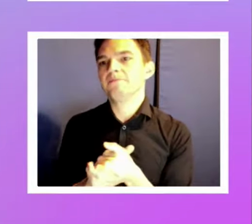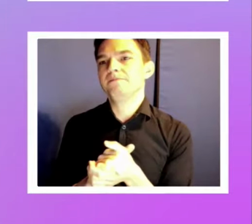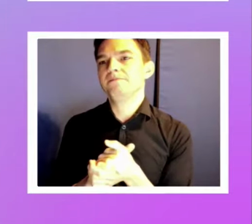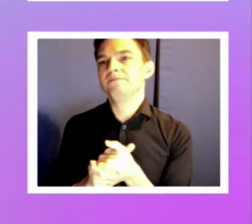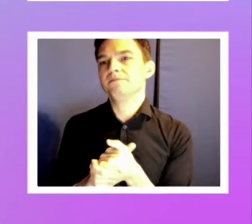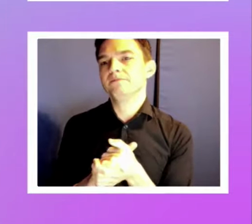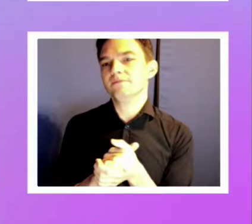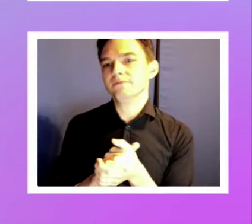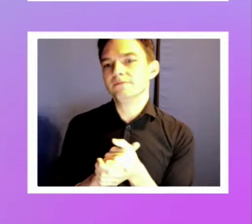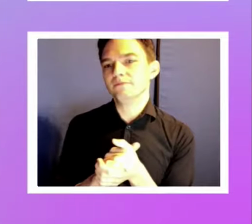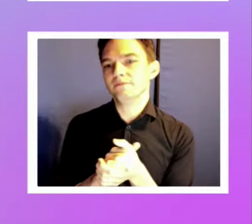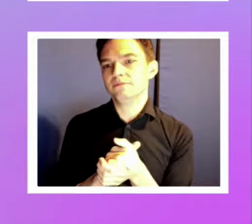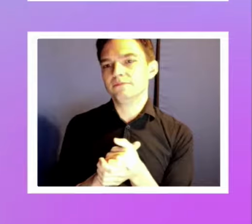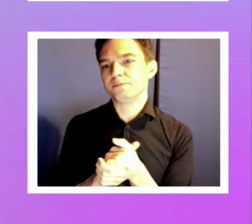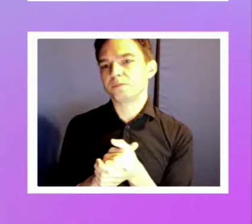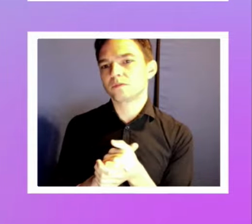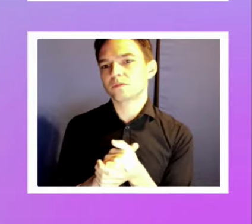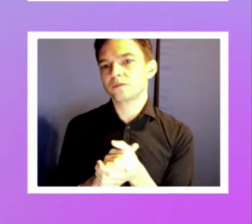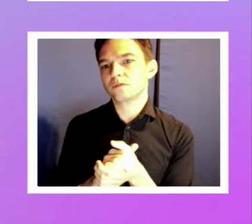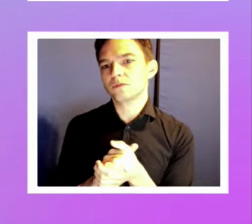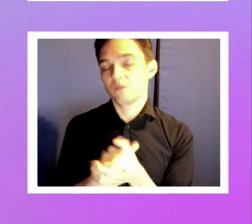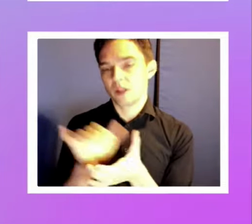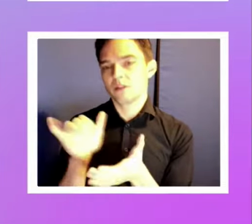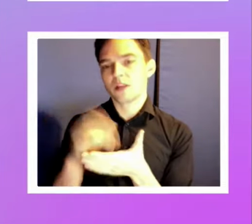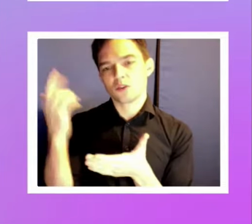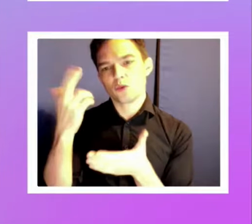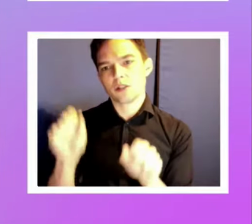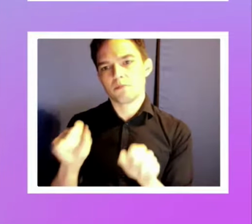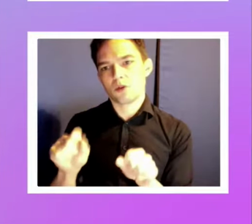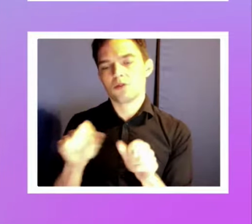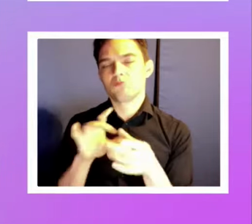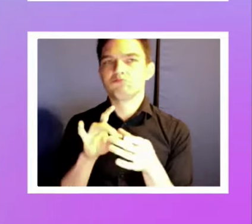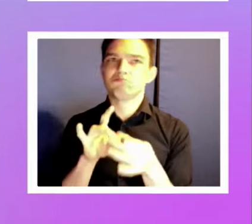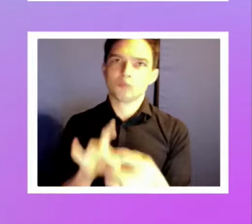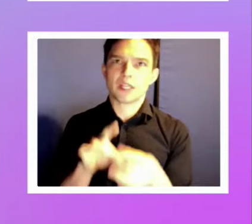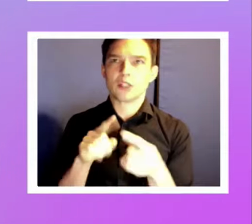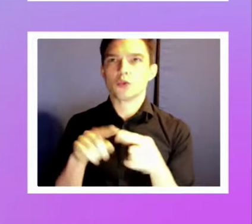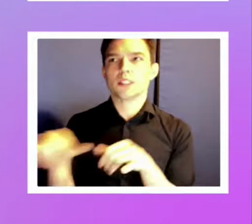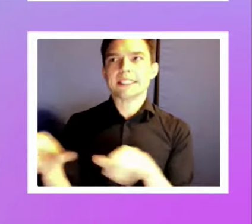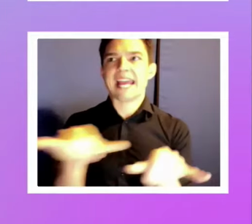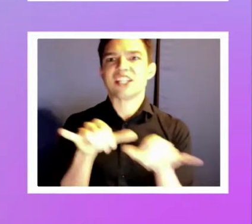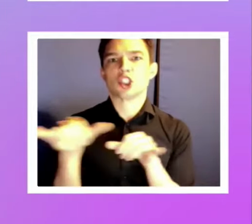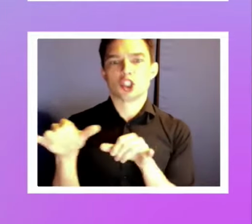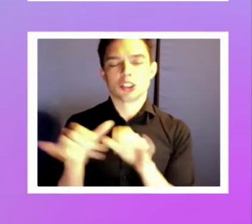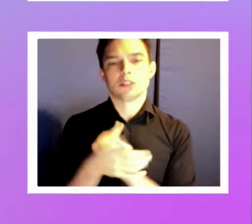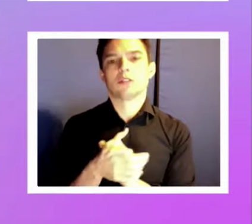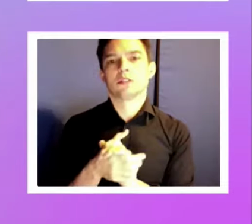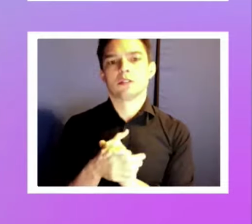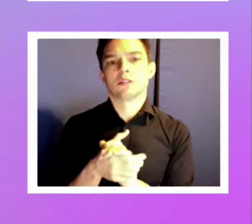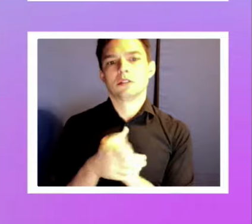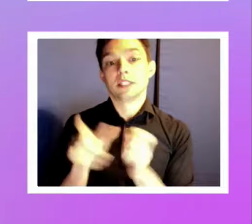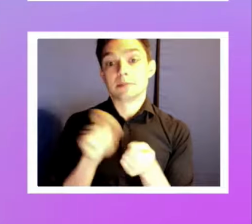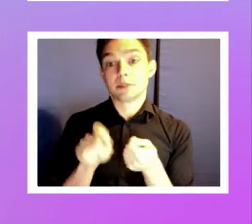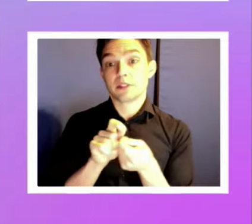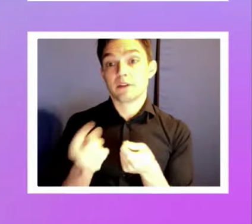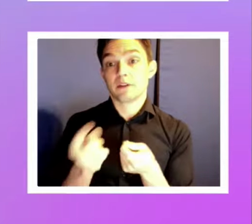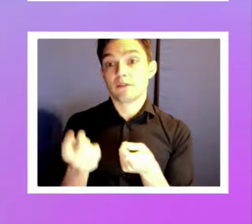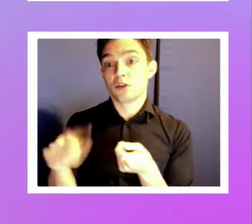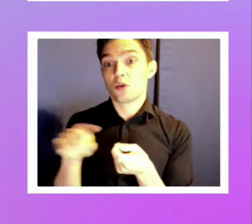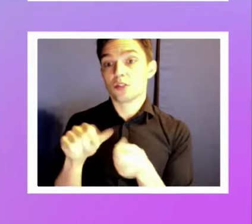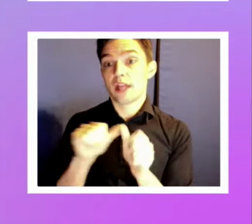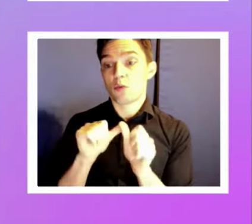which is fairly reasonable as far as standards go, especially ones that need to stand the test